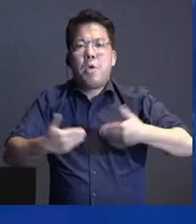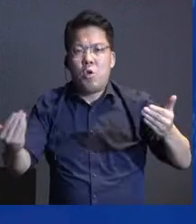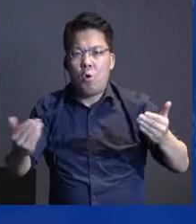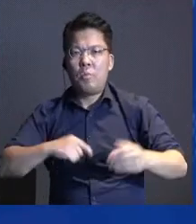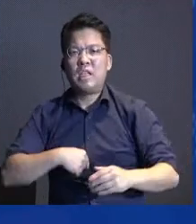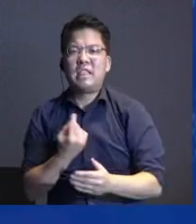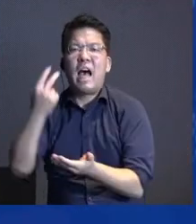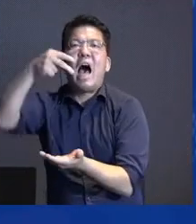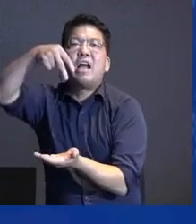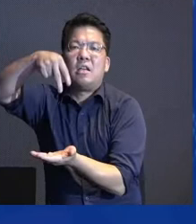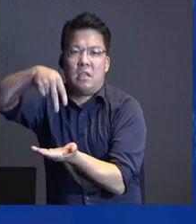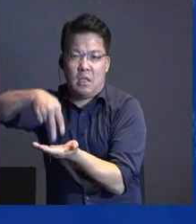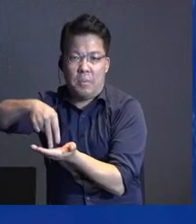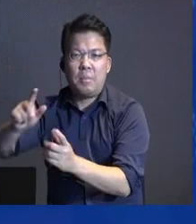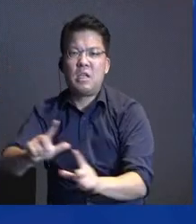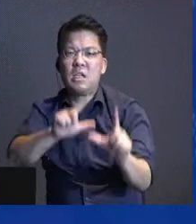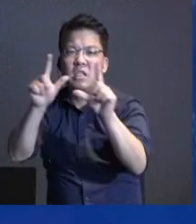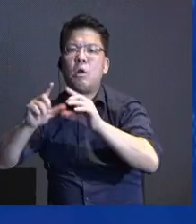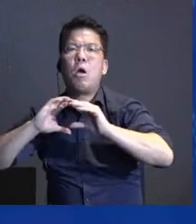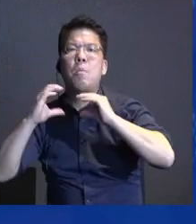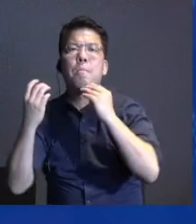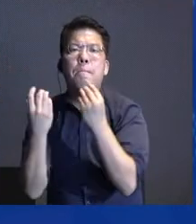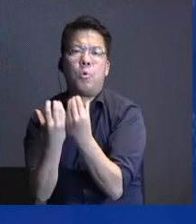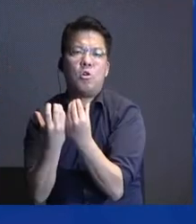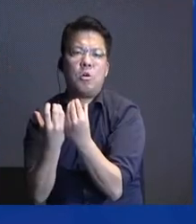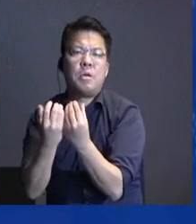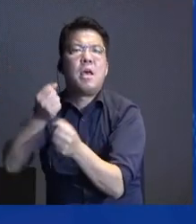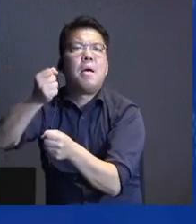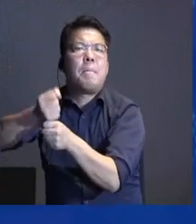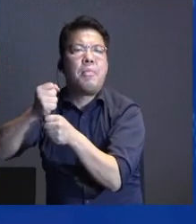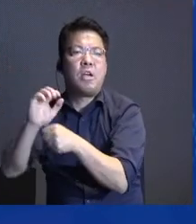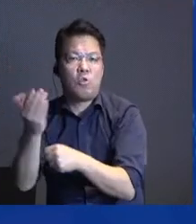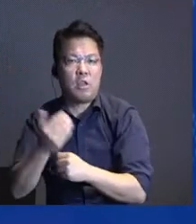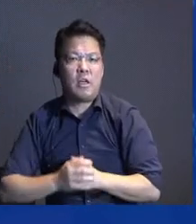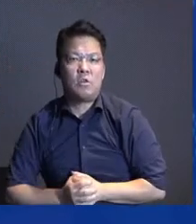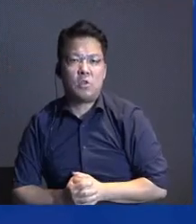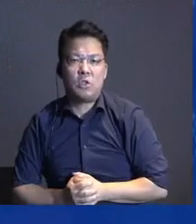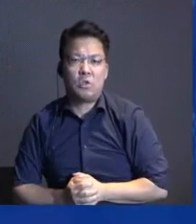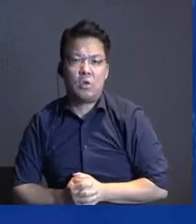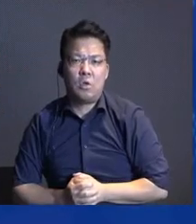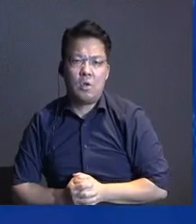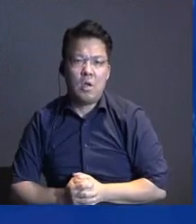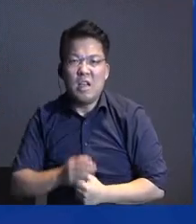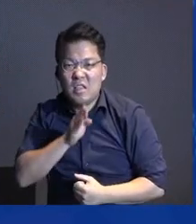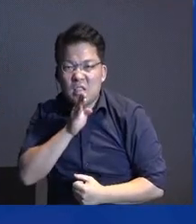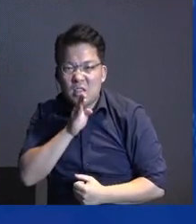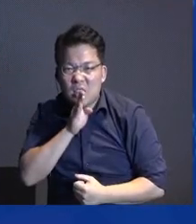think, quite nice. And in Ljubljana, in Slovenia,